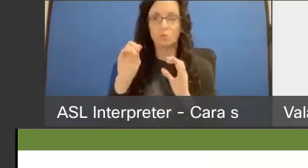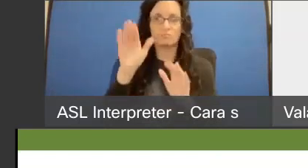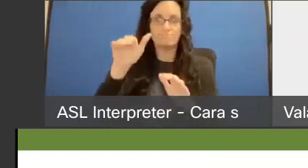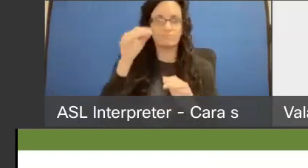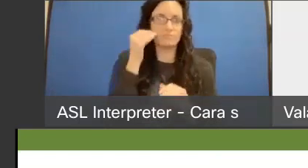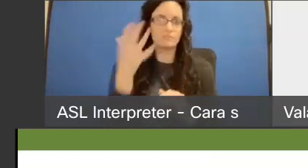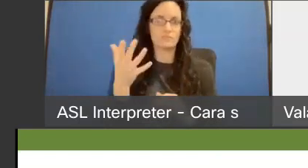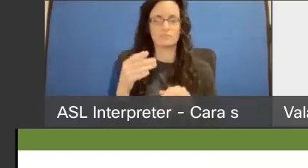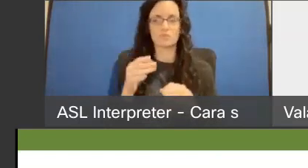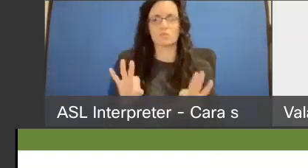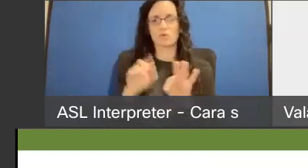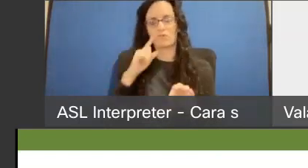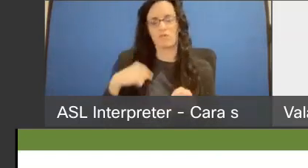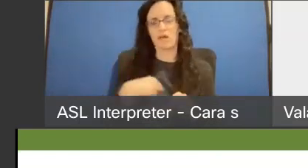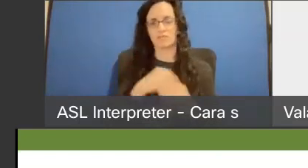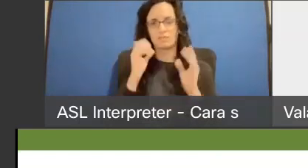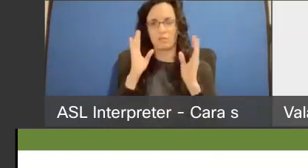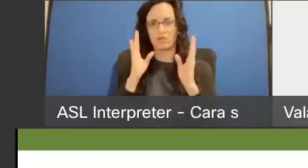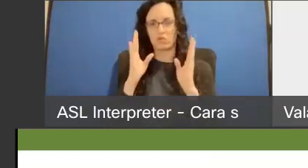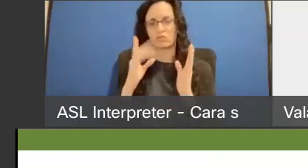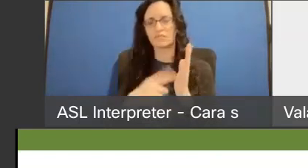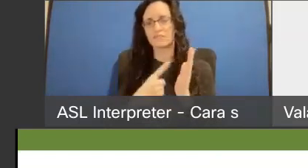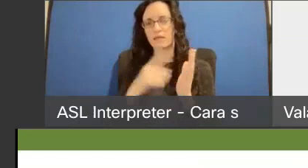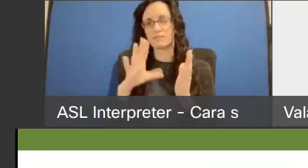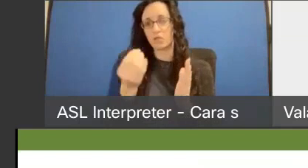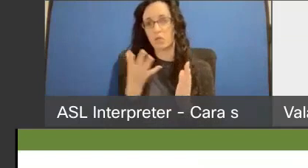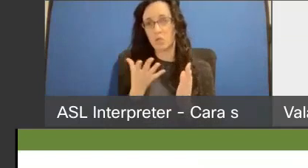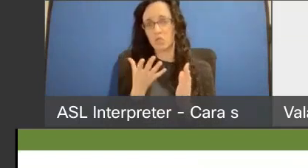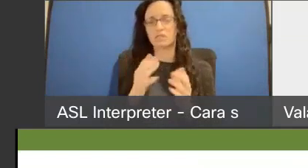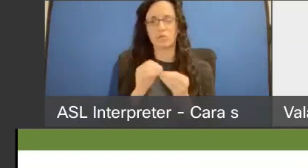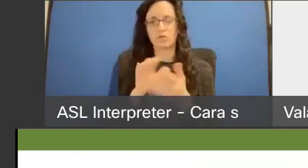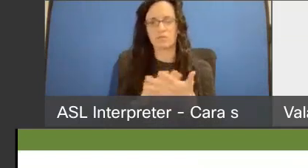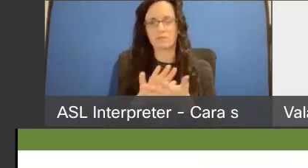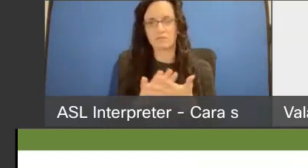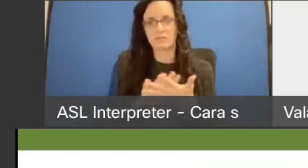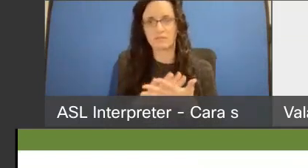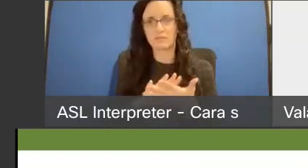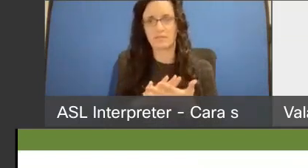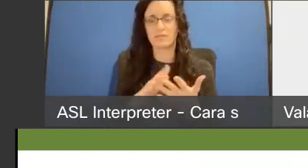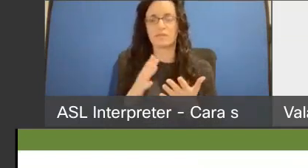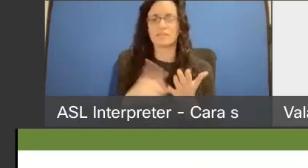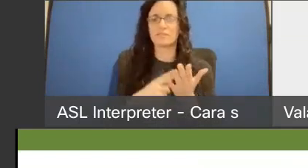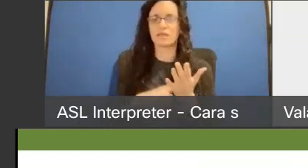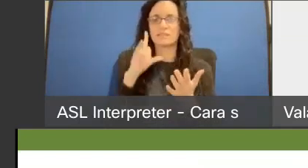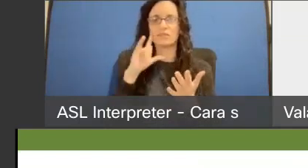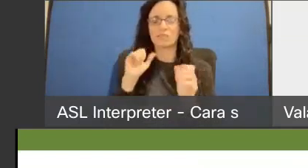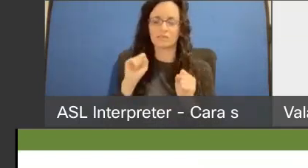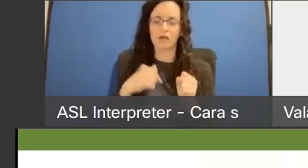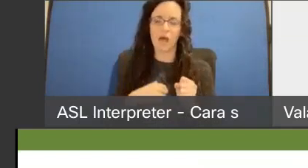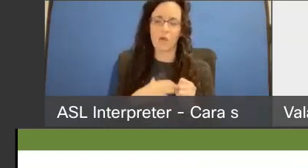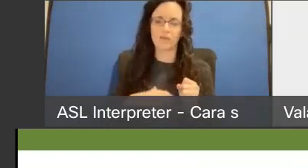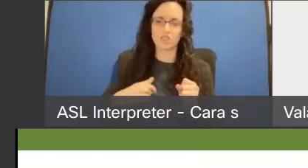aware of it, to be noticing it. Sometimes it's not direct, right? Sometimes it sounds a little coded, like, oh, I wish I was never born. What does